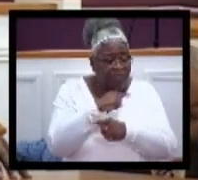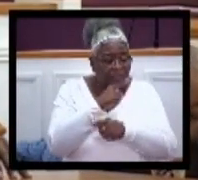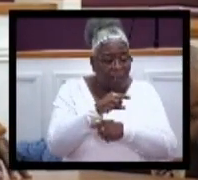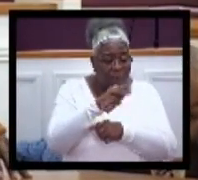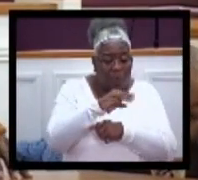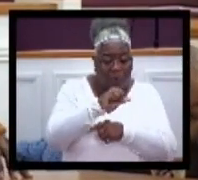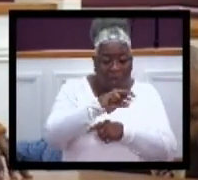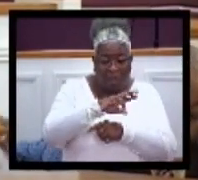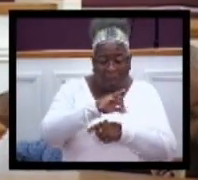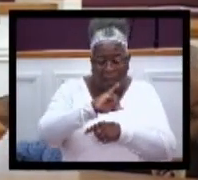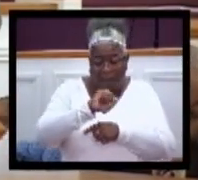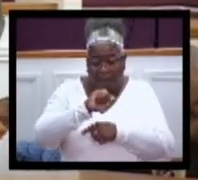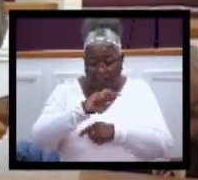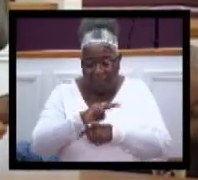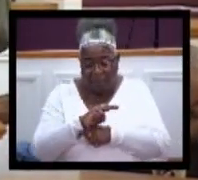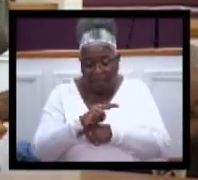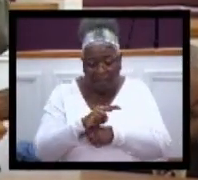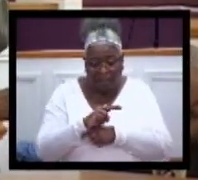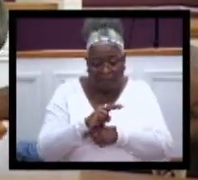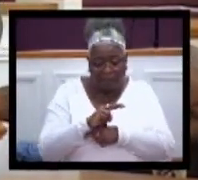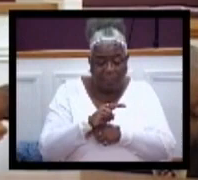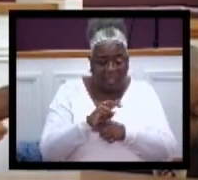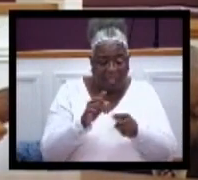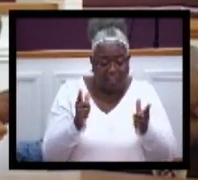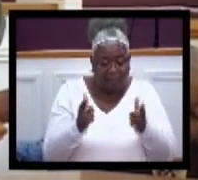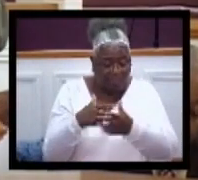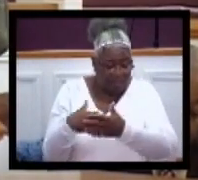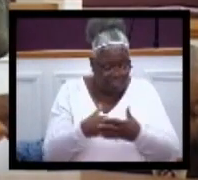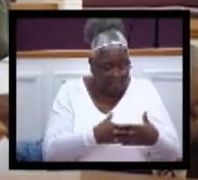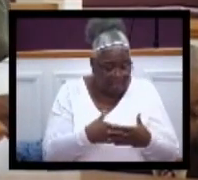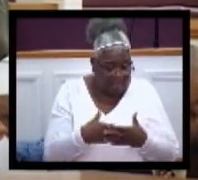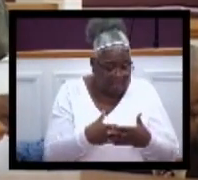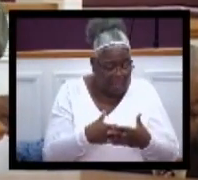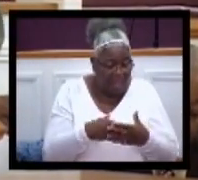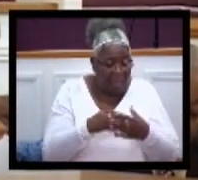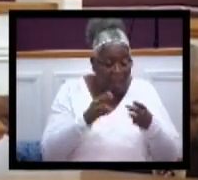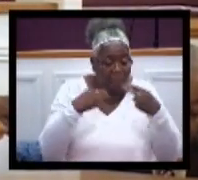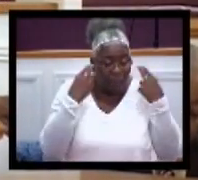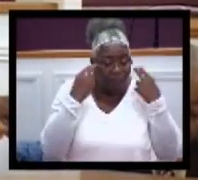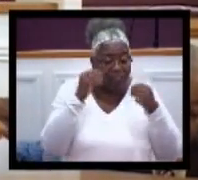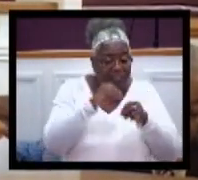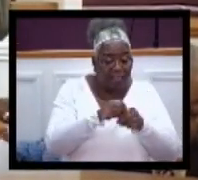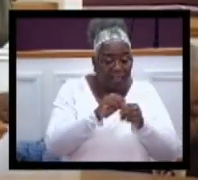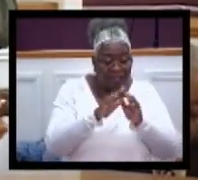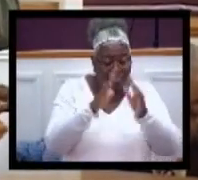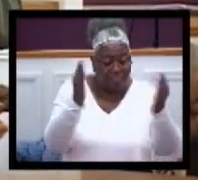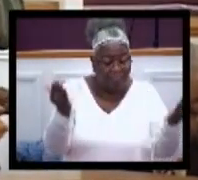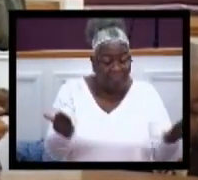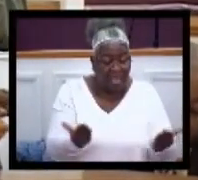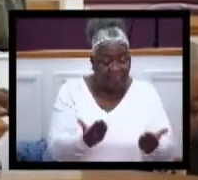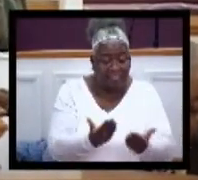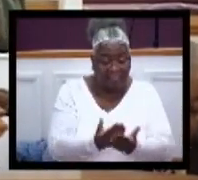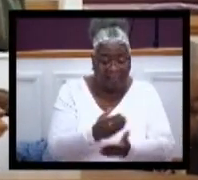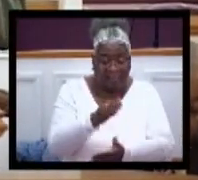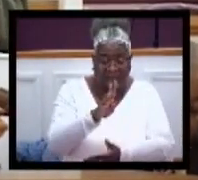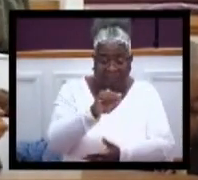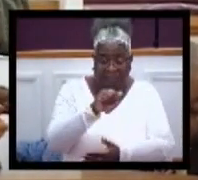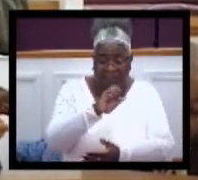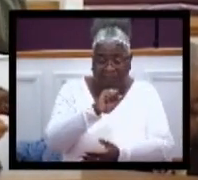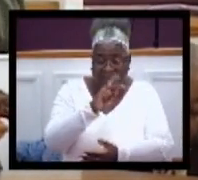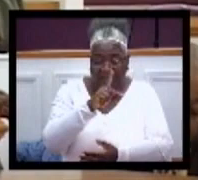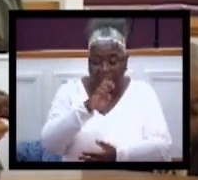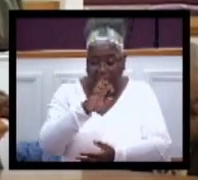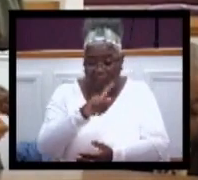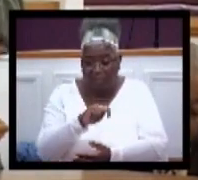standing there, and the little baby Moses is in the basket. Are y'all with me? He's in the basket, and